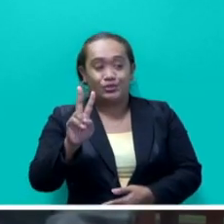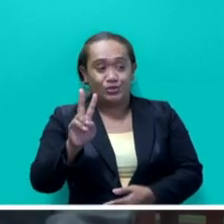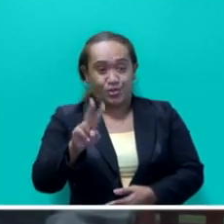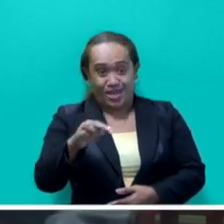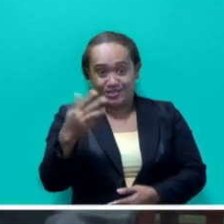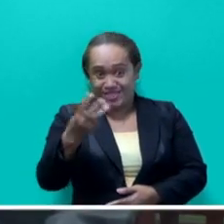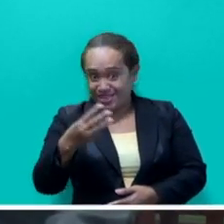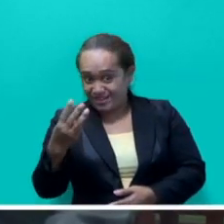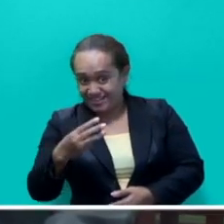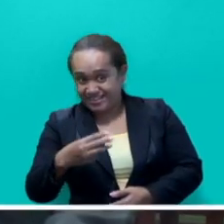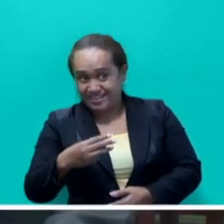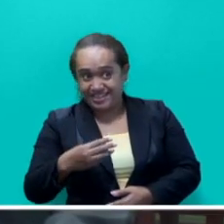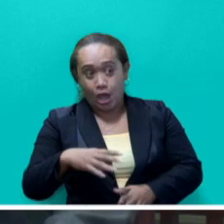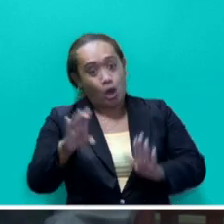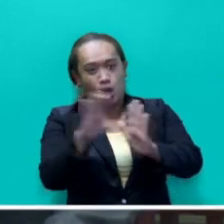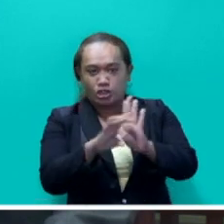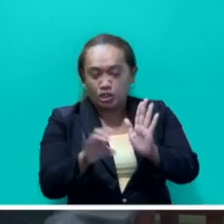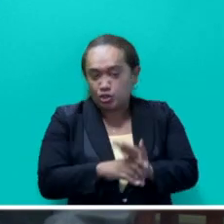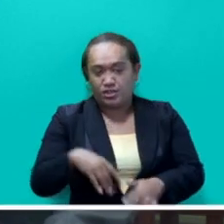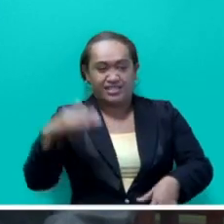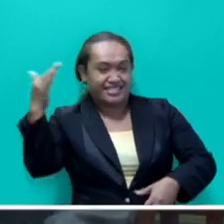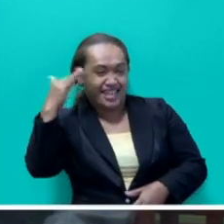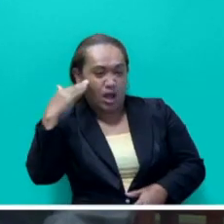2013 Constitution sounds hollow